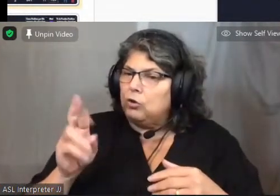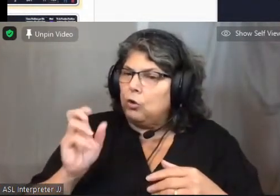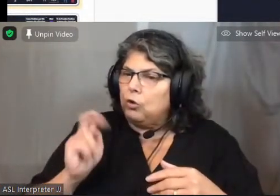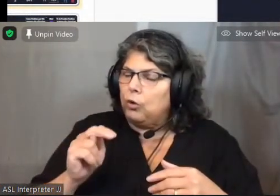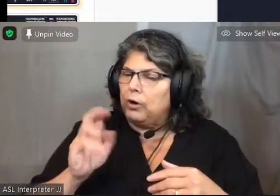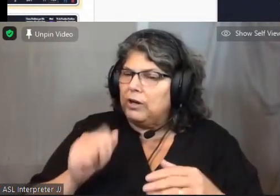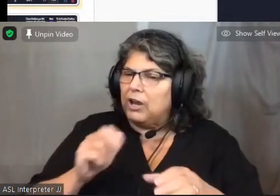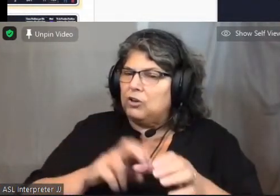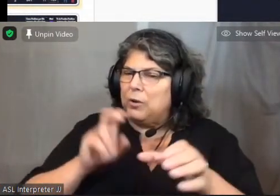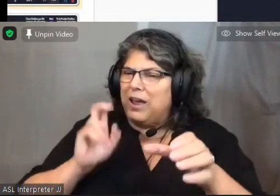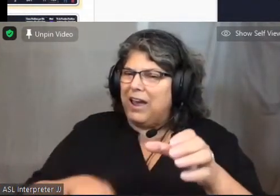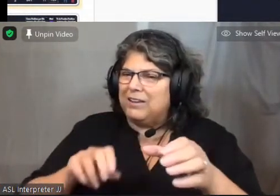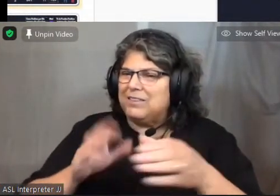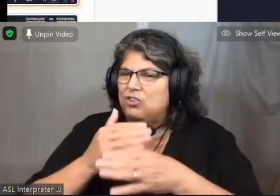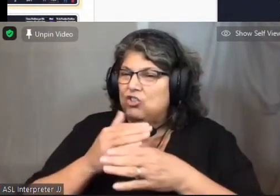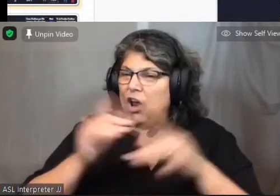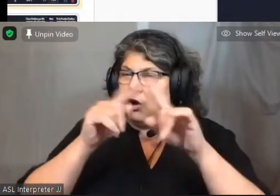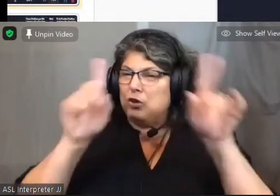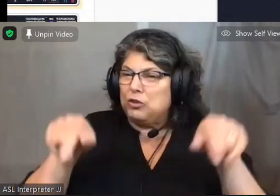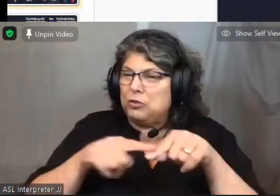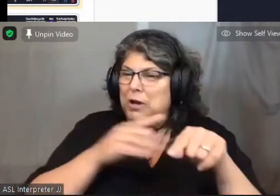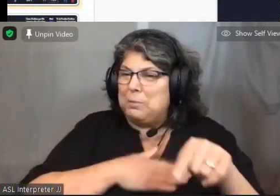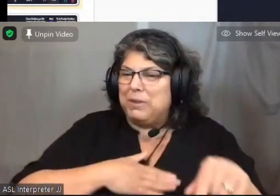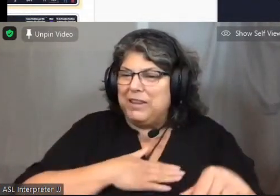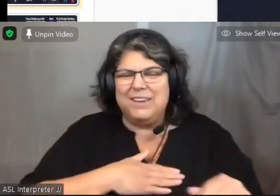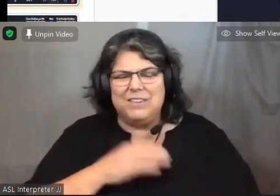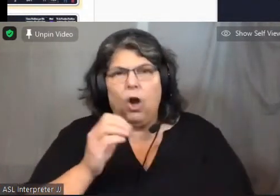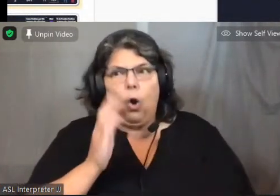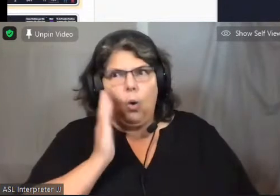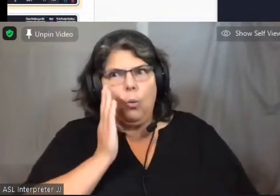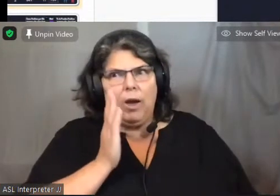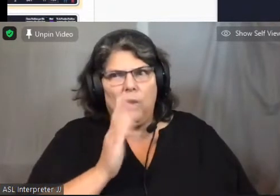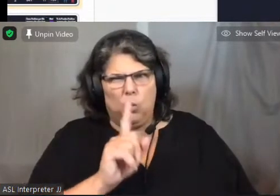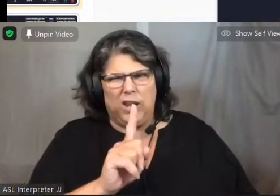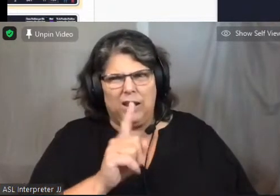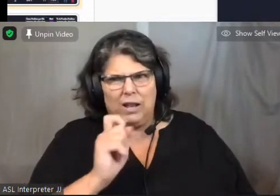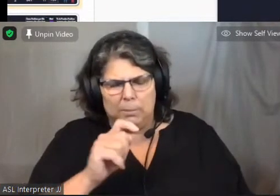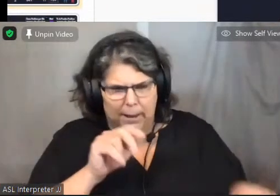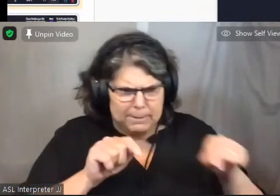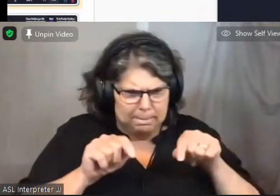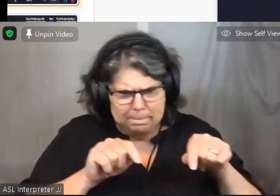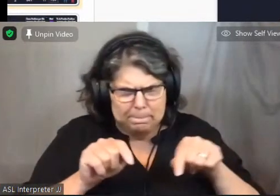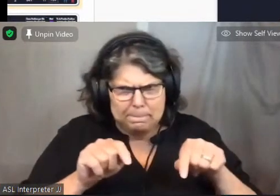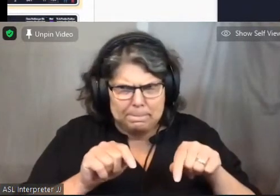mode, please? Oh, I sure will. Let me do this. Let me see.